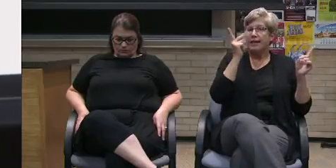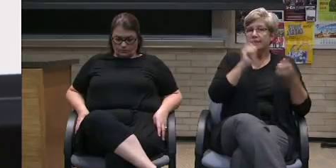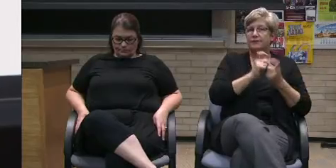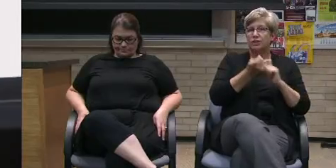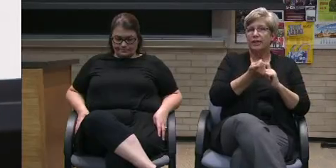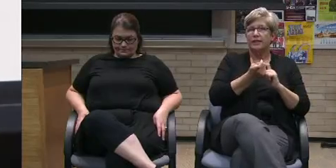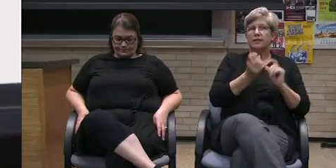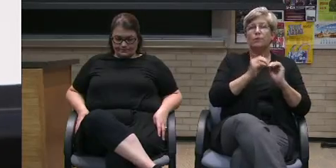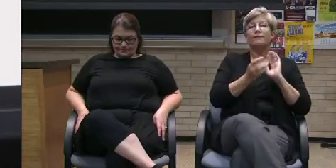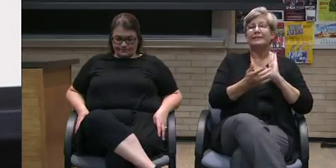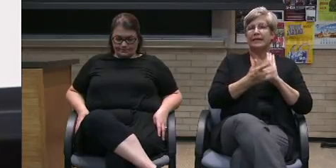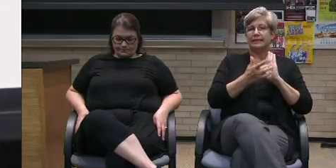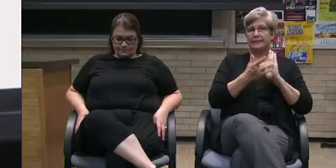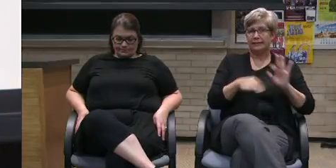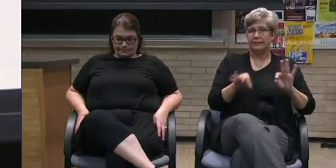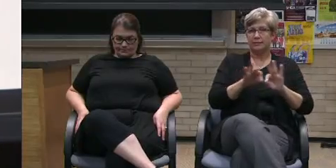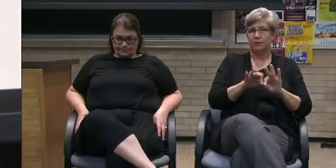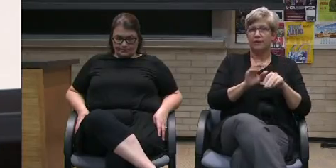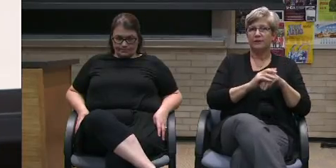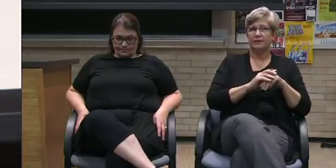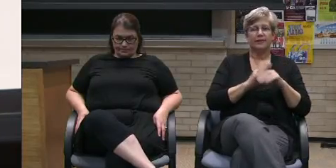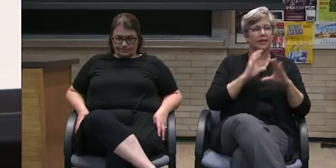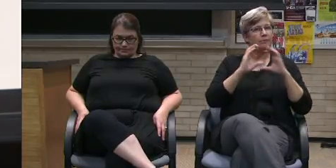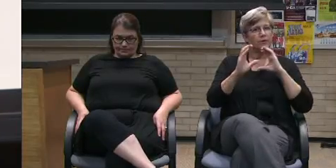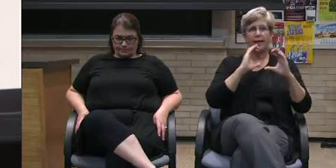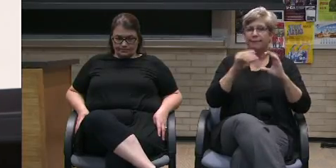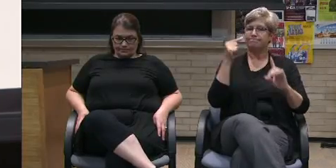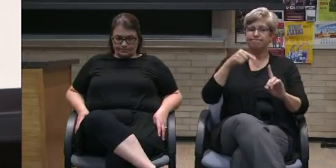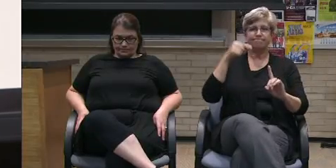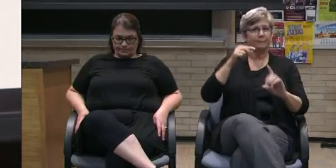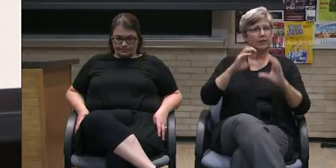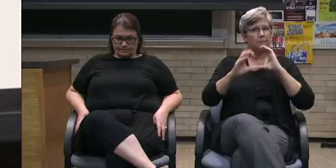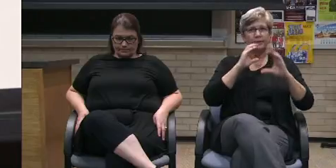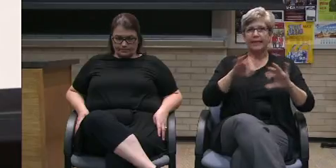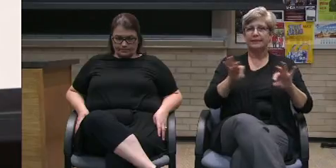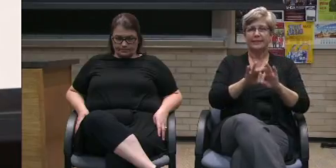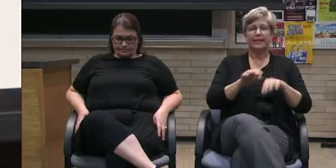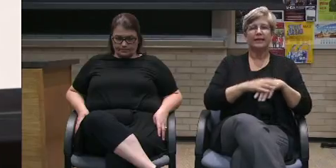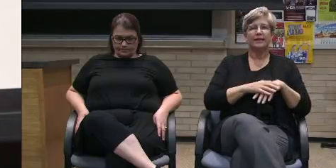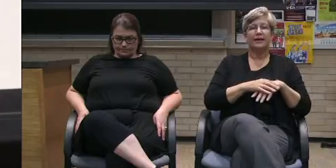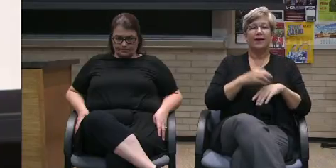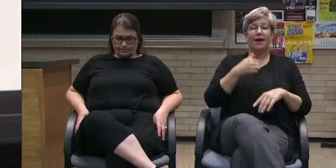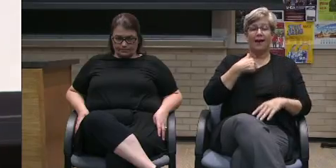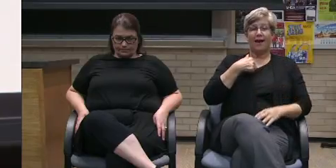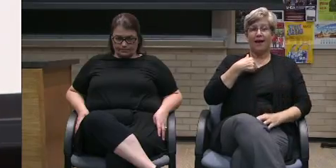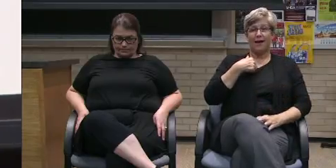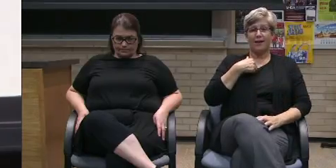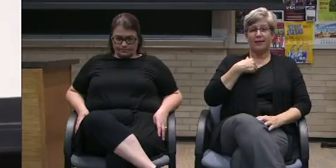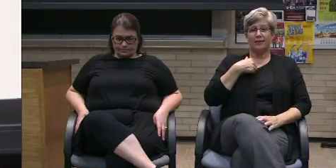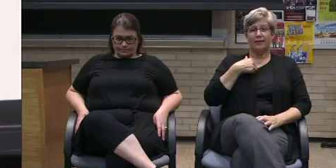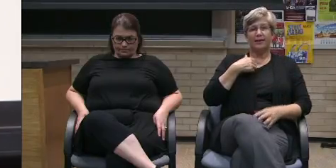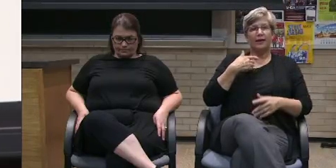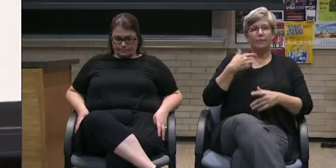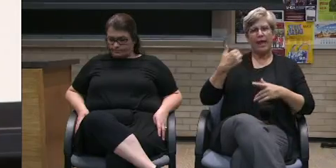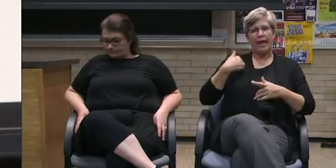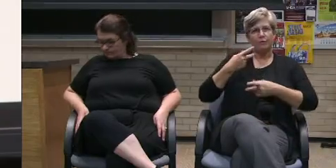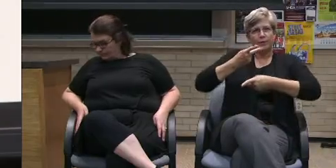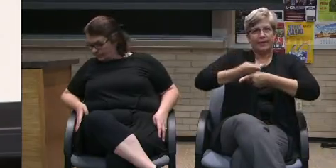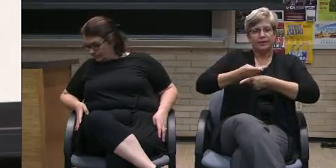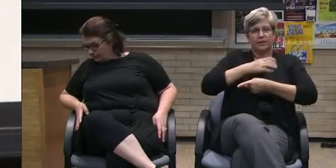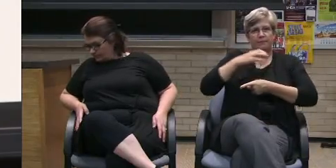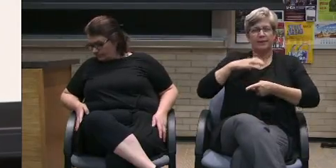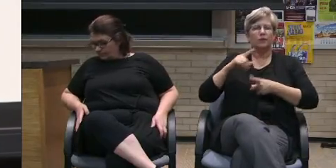that's important. Communicate, communicate, communicate. I asked the retention committee, which was actually a